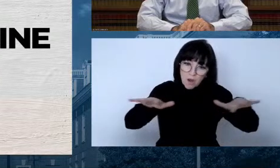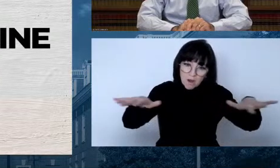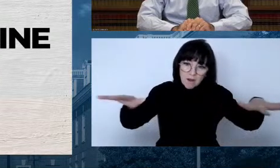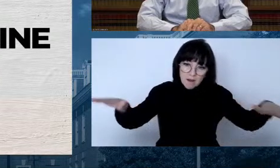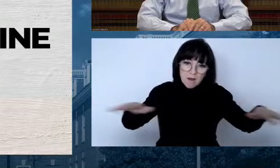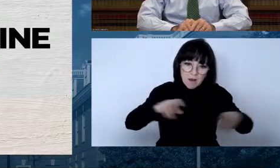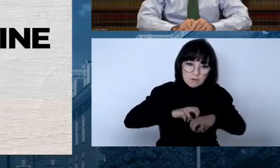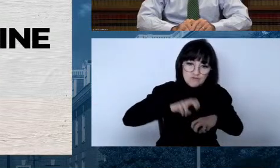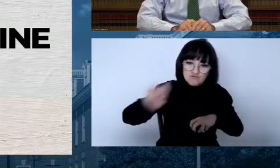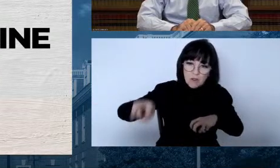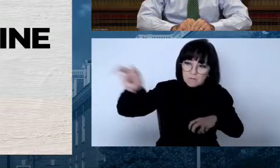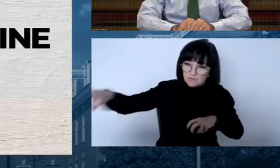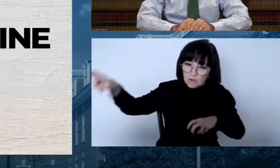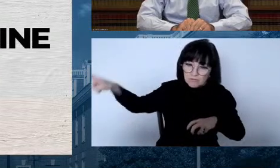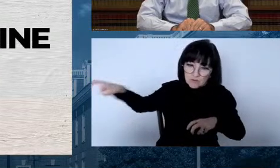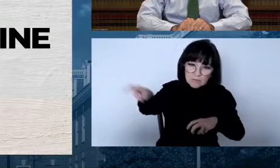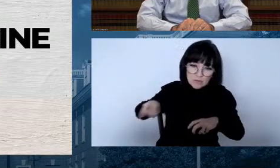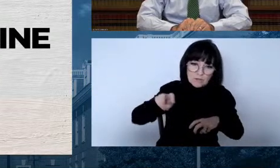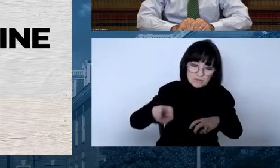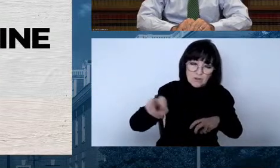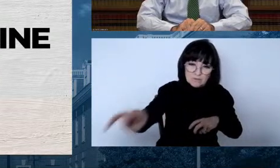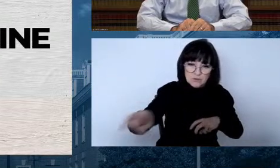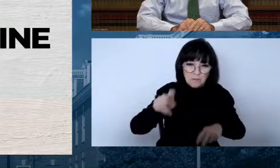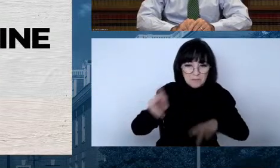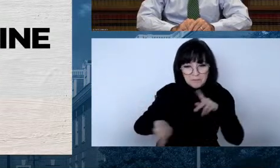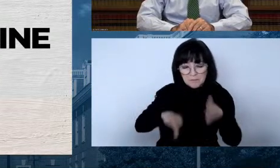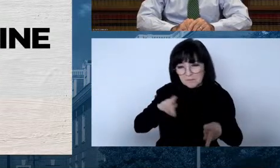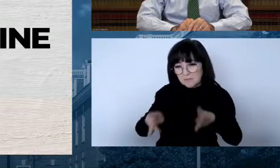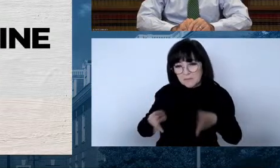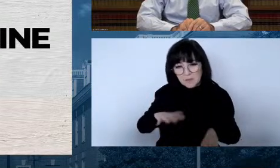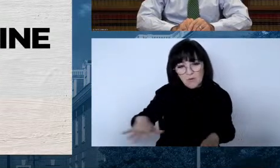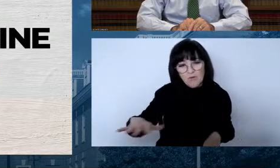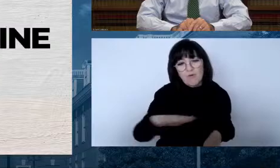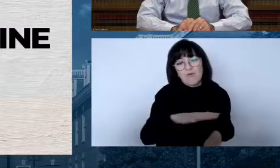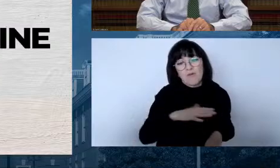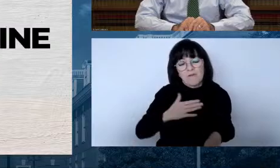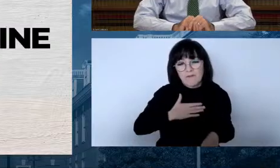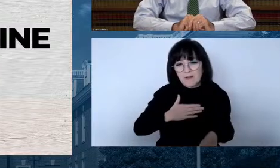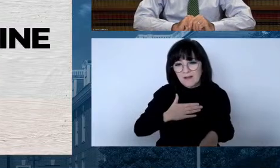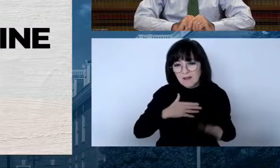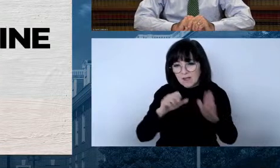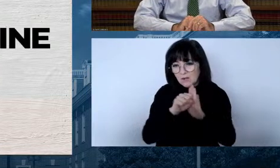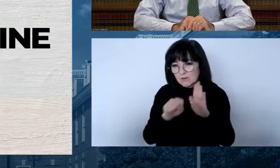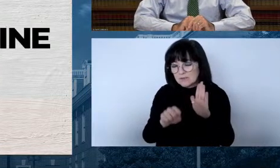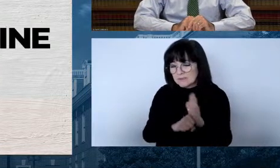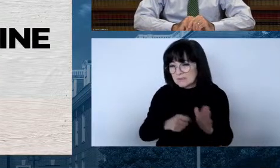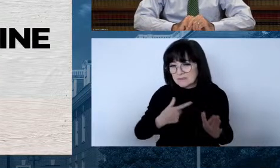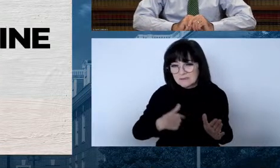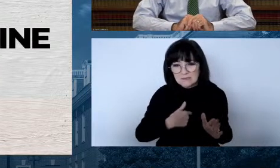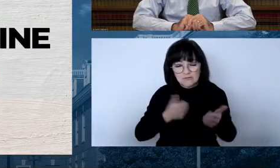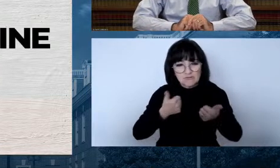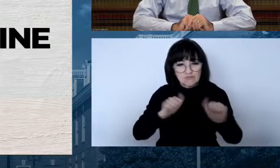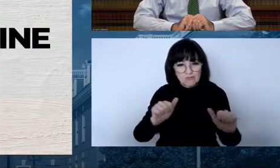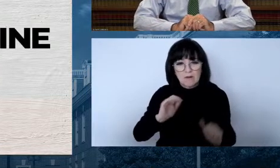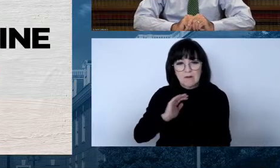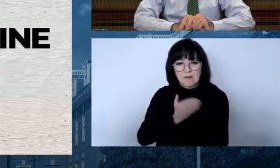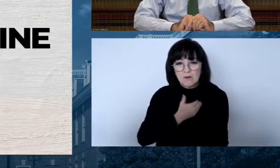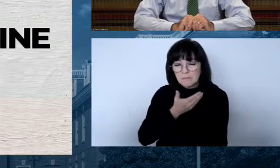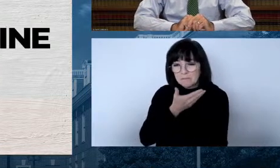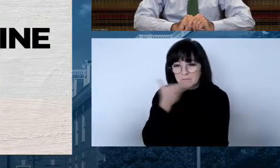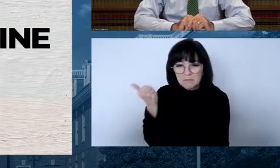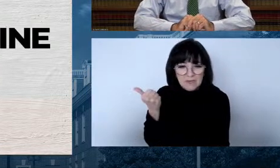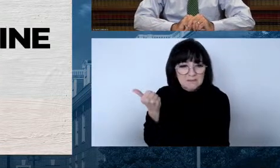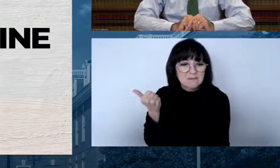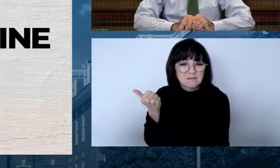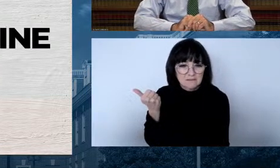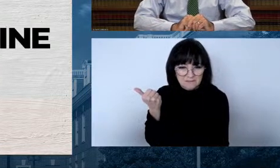transmission of that spread across our state. That's what we're trying to stamp down. As we look at the graph that we've had on the screen